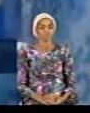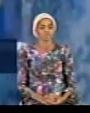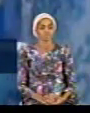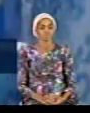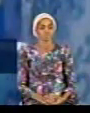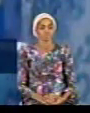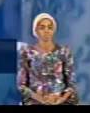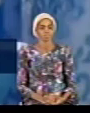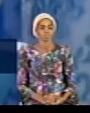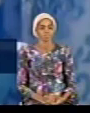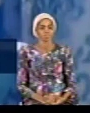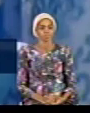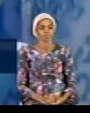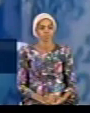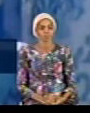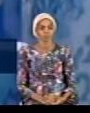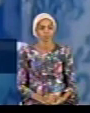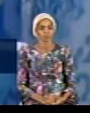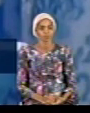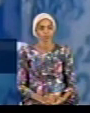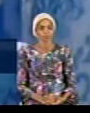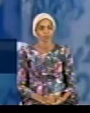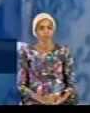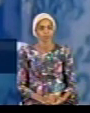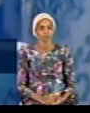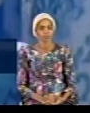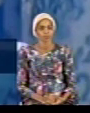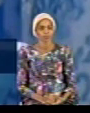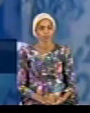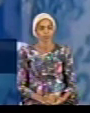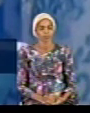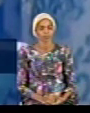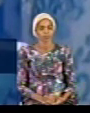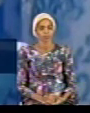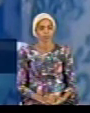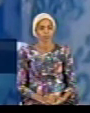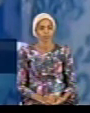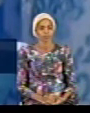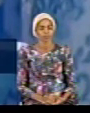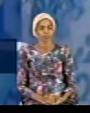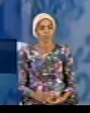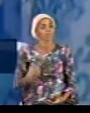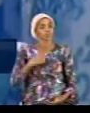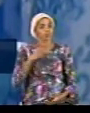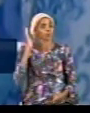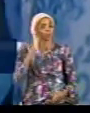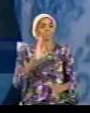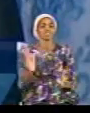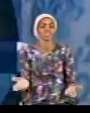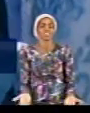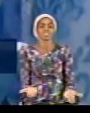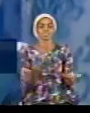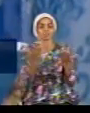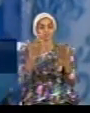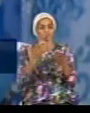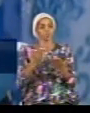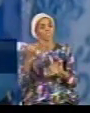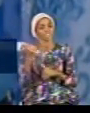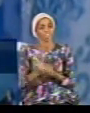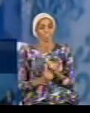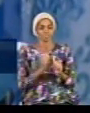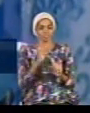It appears the testimonies are ended for tonight. We all rise up, please, everybody, as